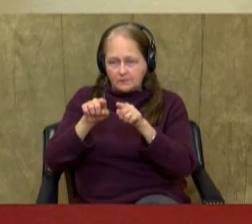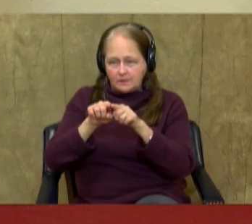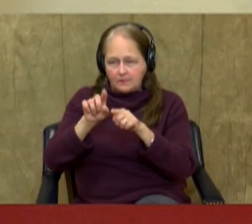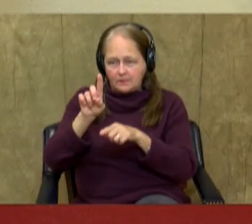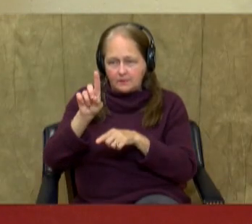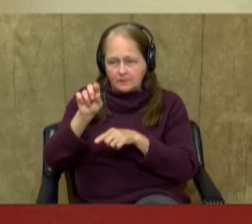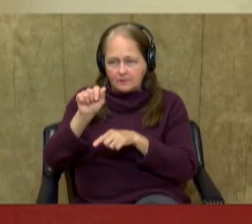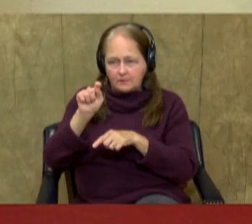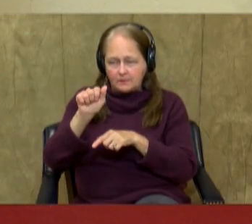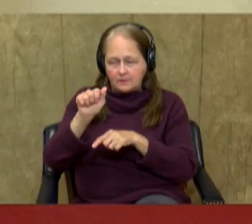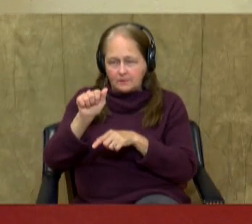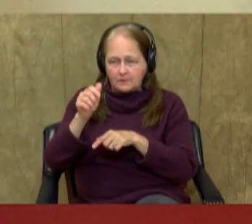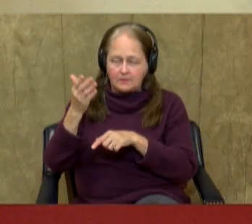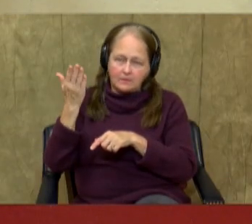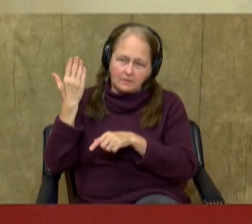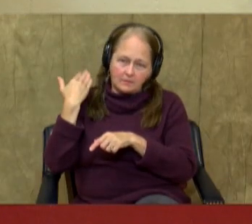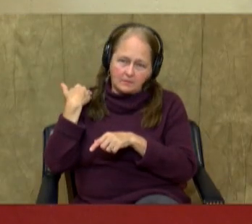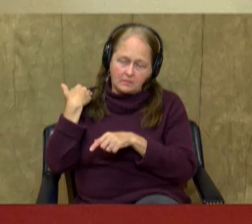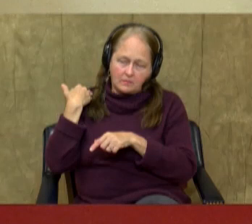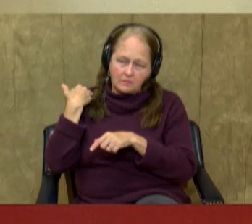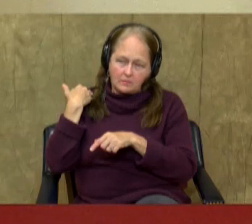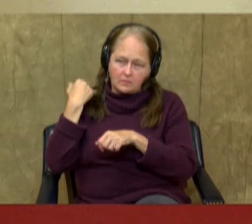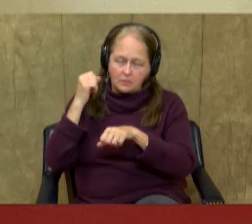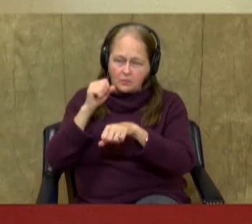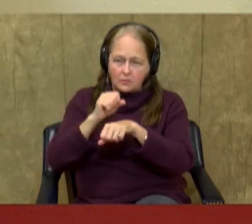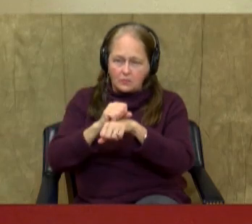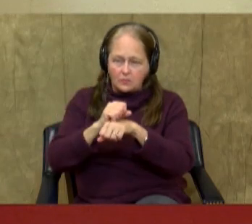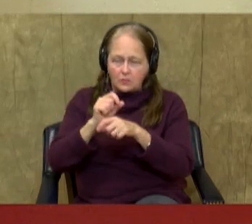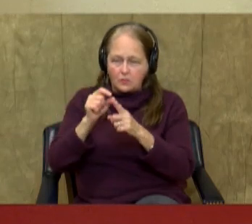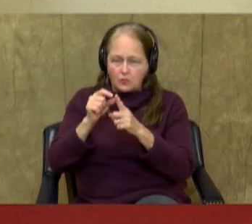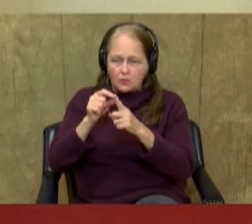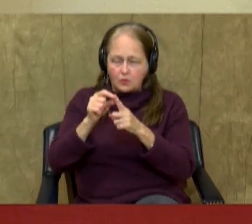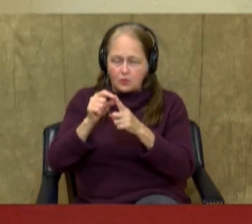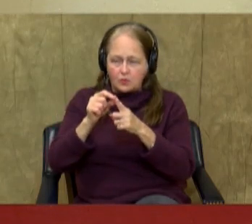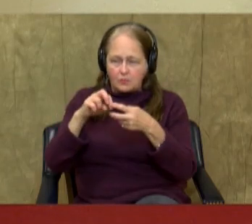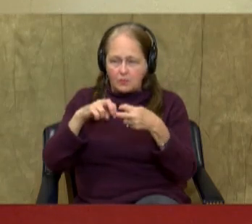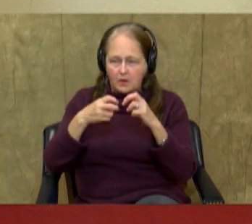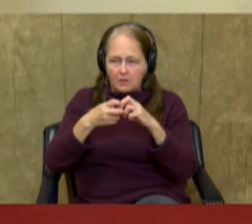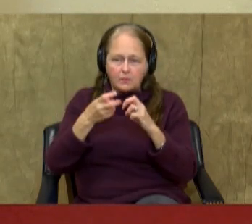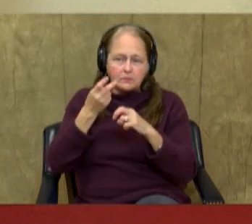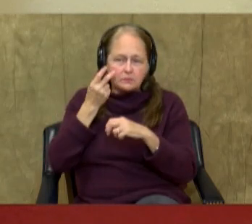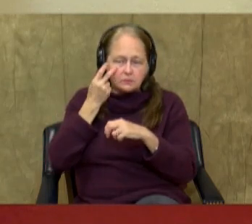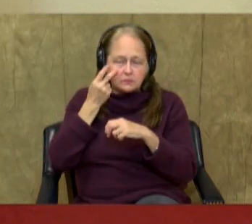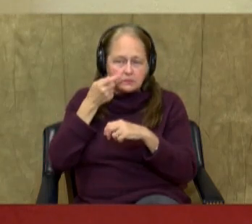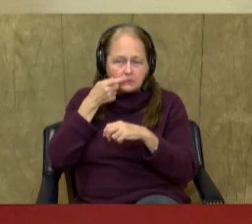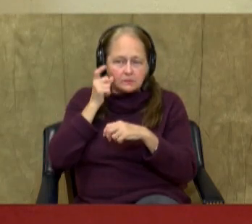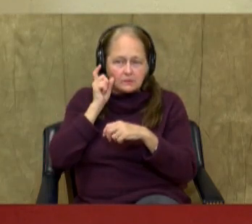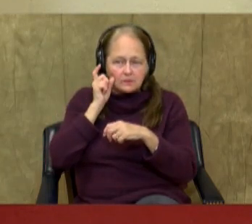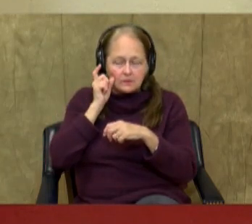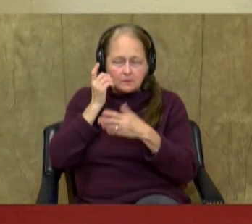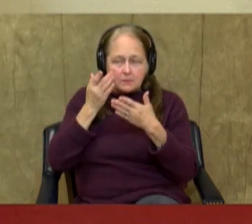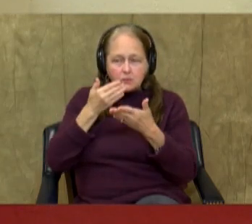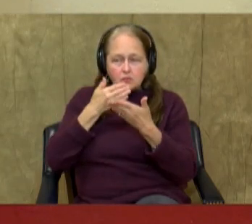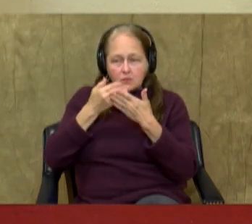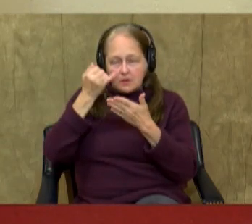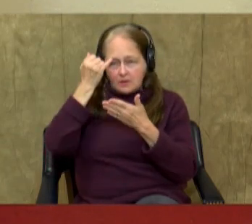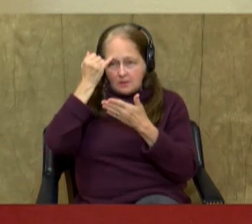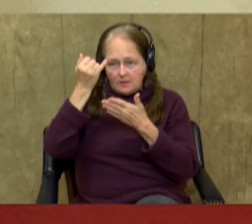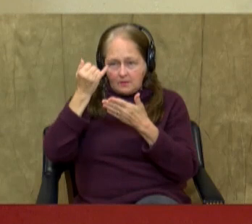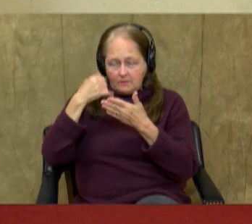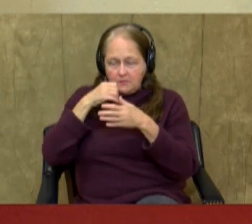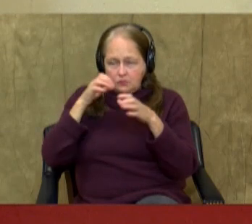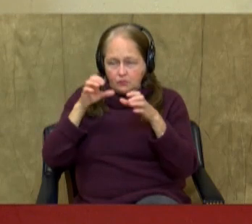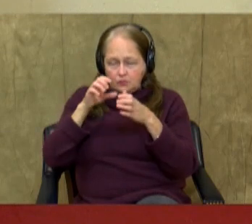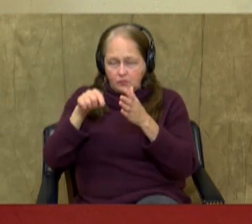data from our word problem that we just saw. So it might be a good idea, I did not do